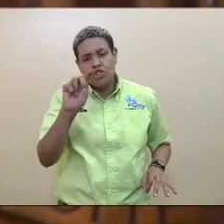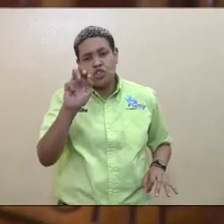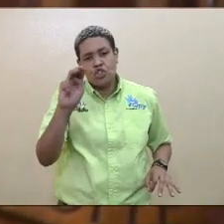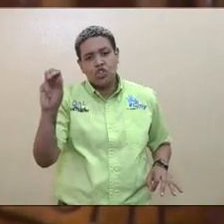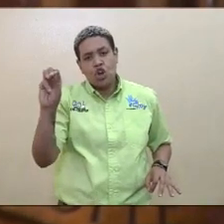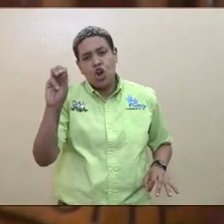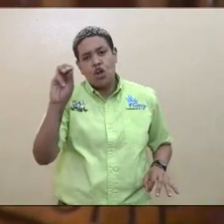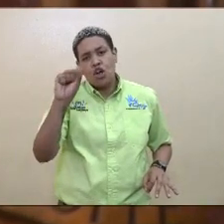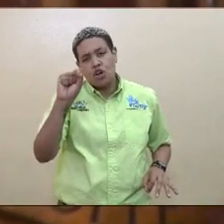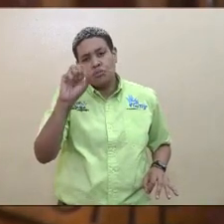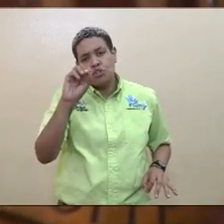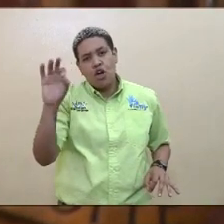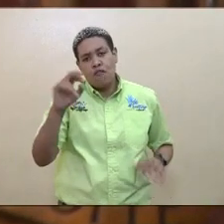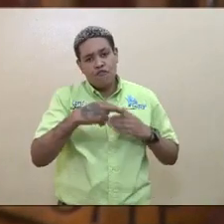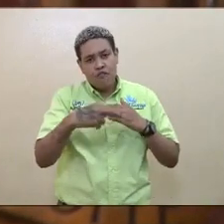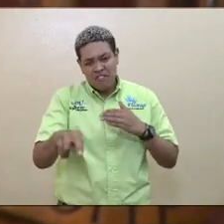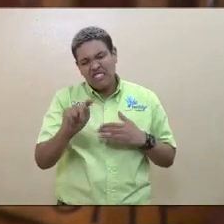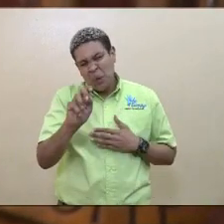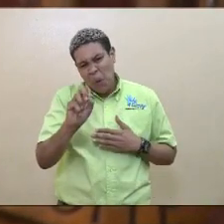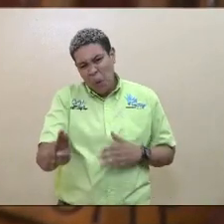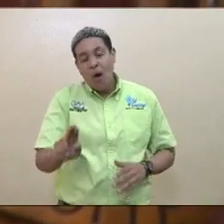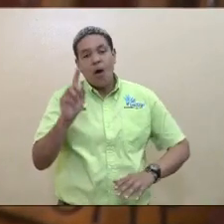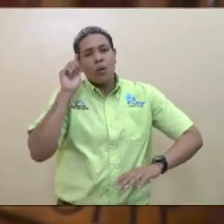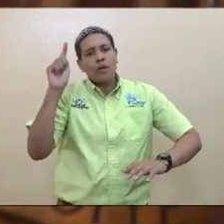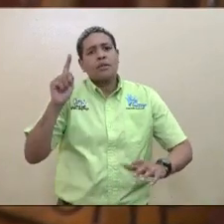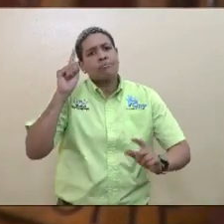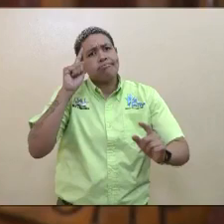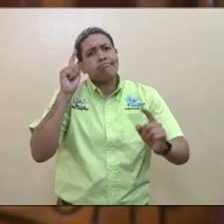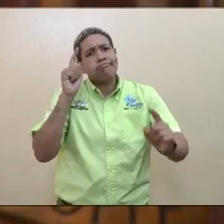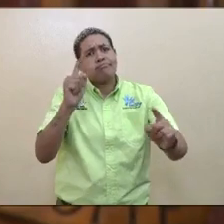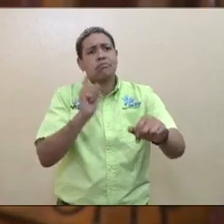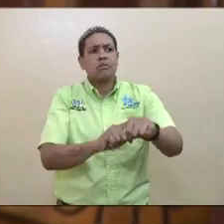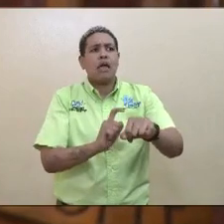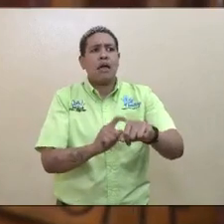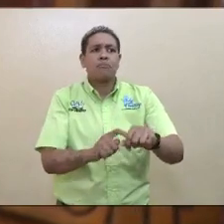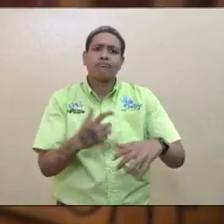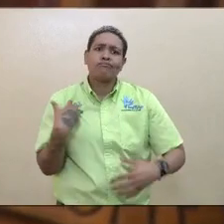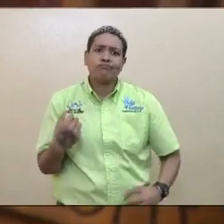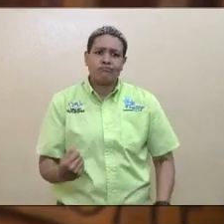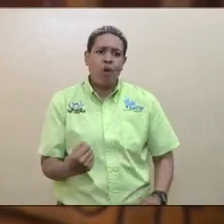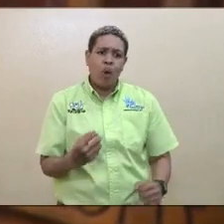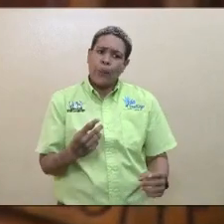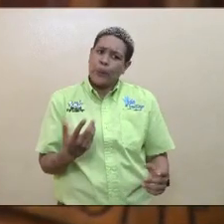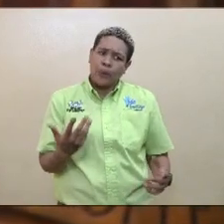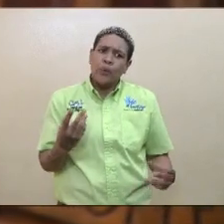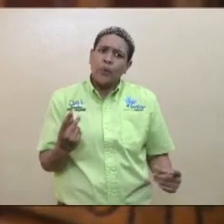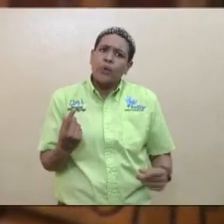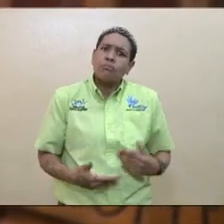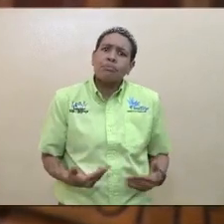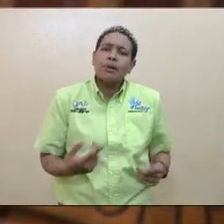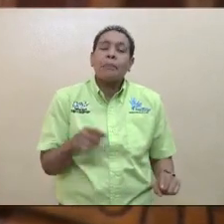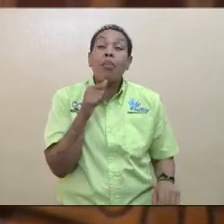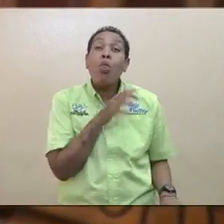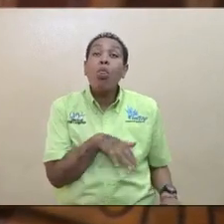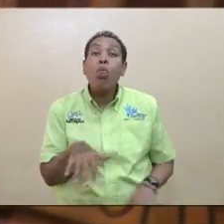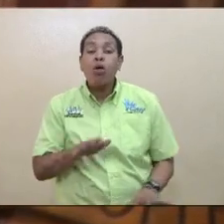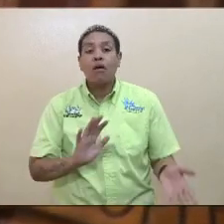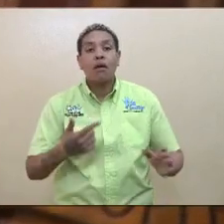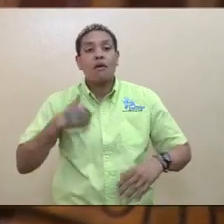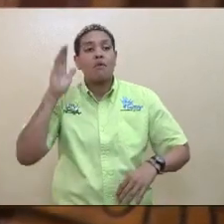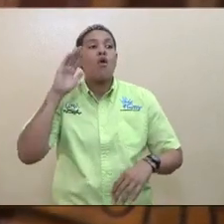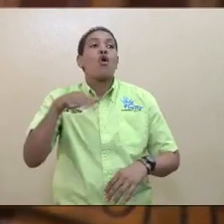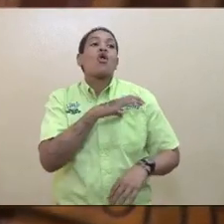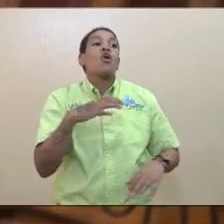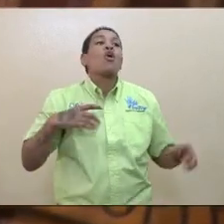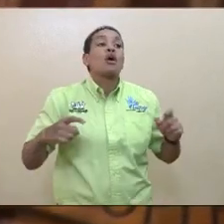this morning with an extremely ambitious timeline. I'm grateful that all committee members have